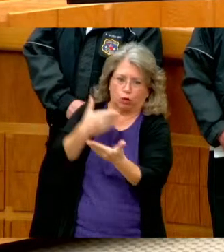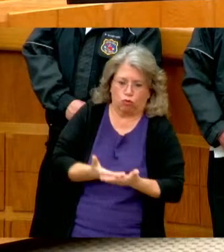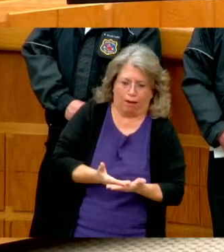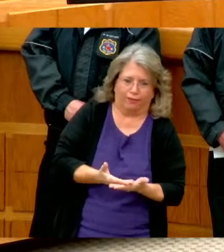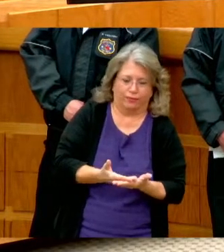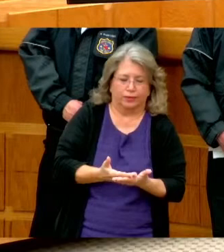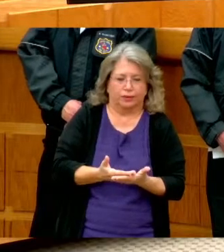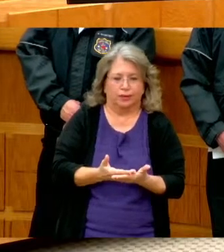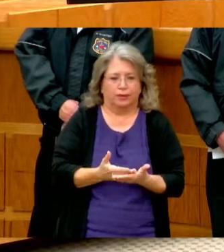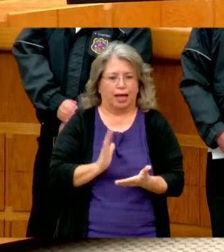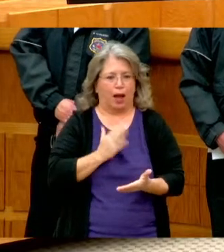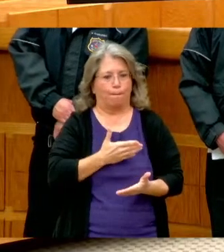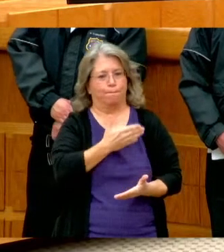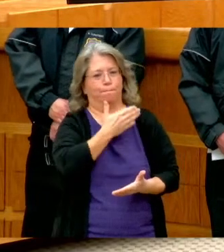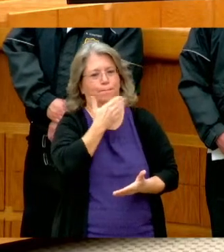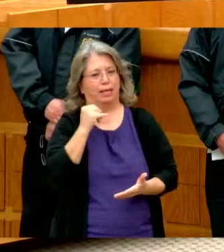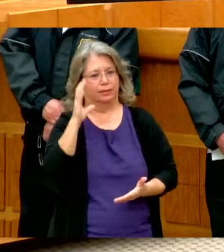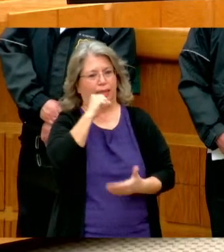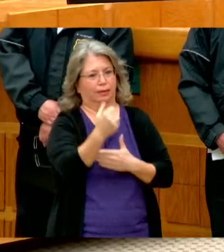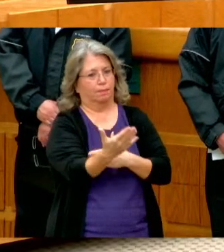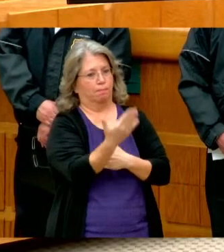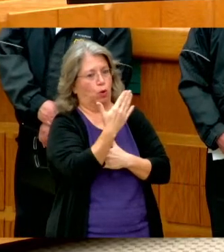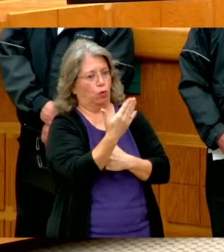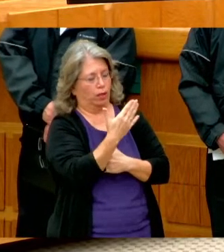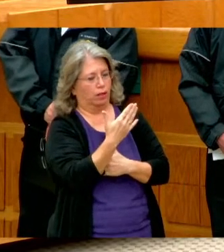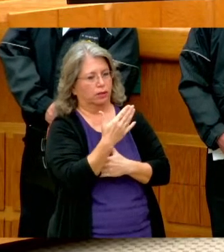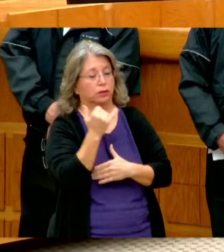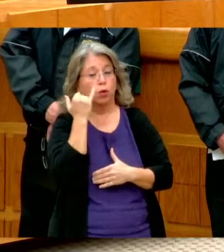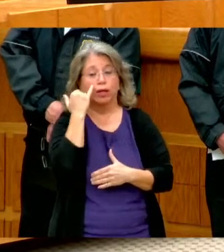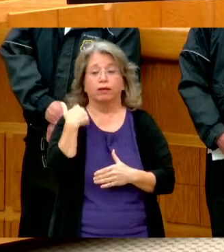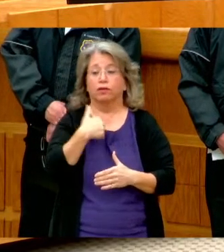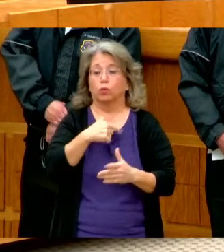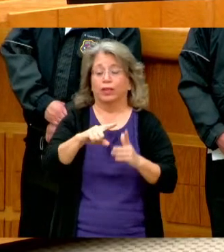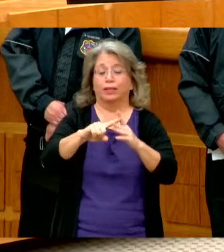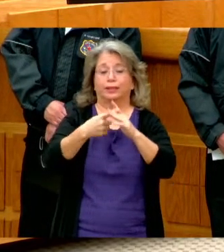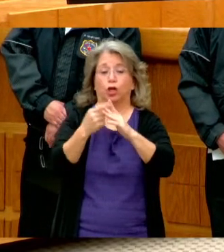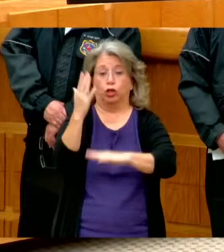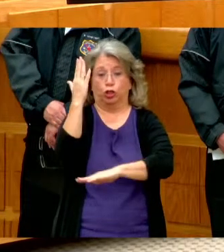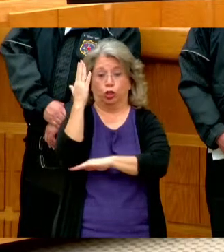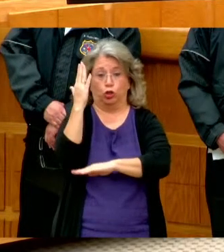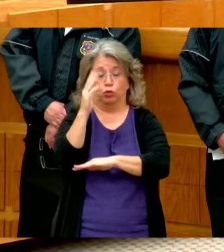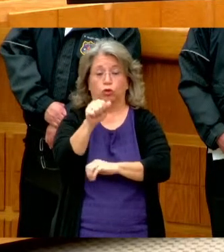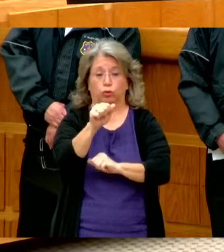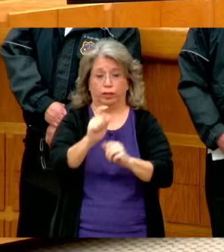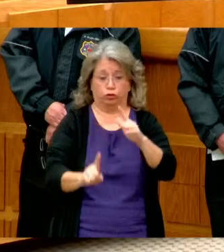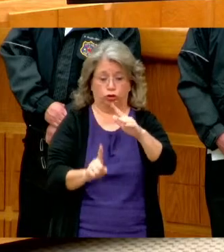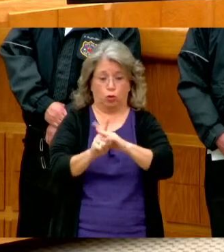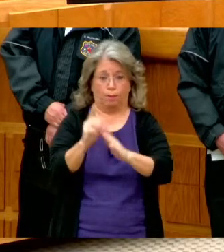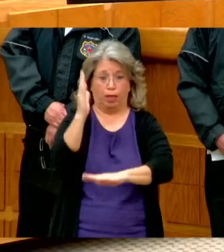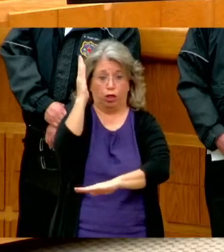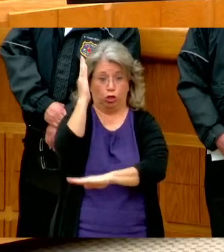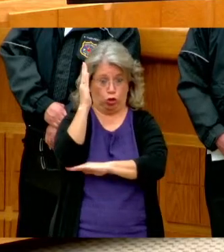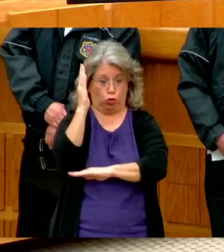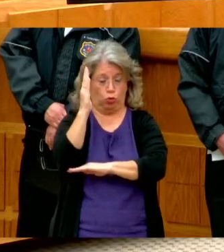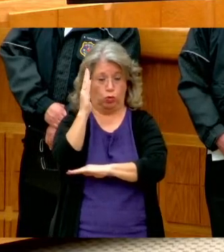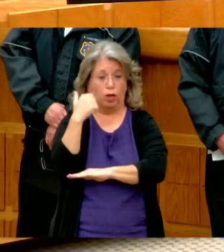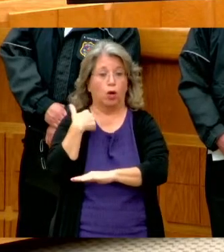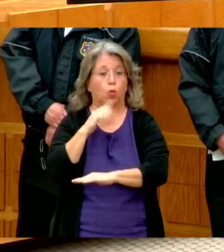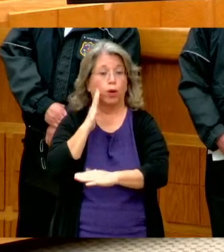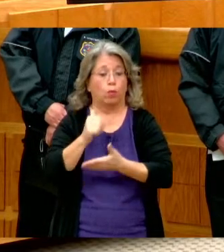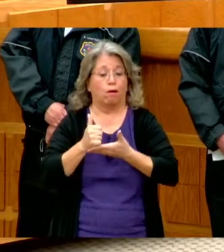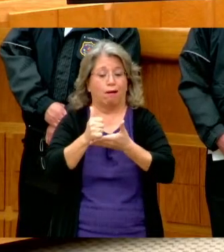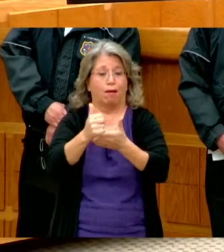So if we start at noon, you can show up at noon, and we will register you